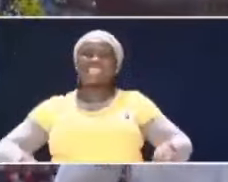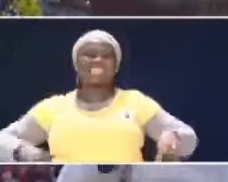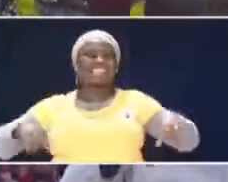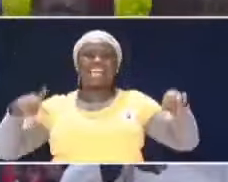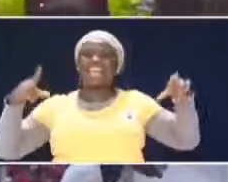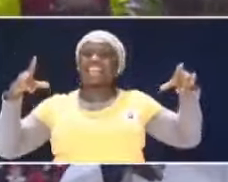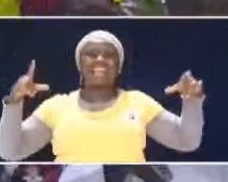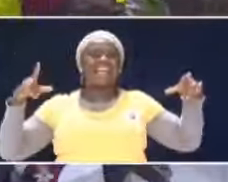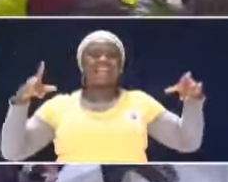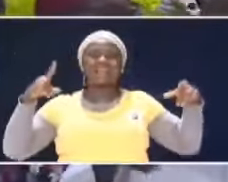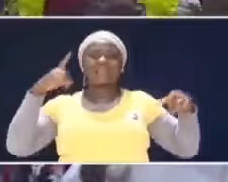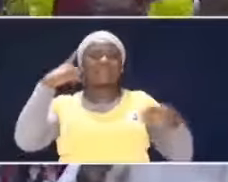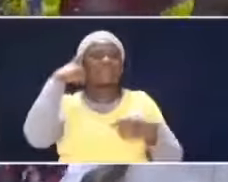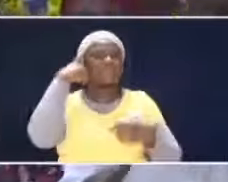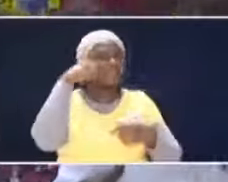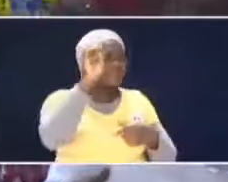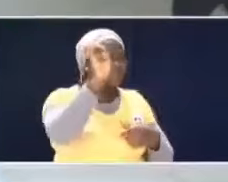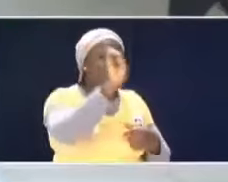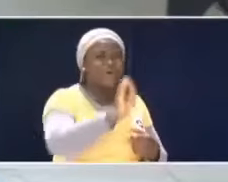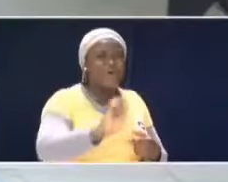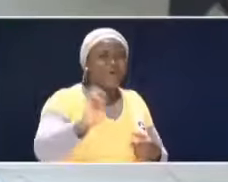Jesus is alive